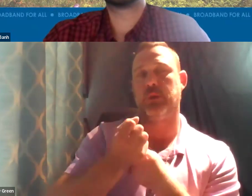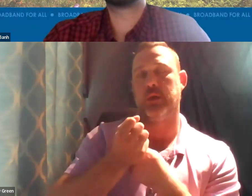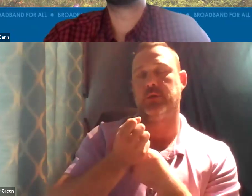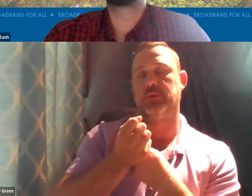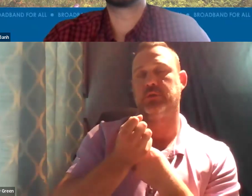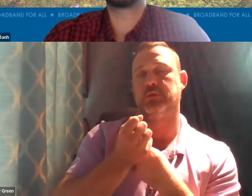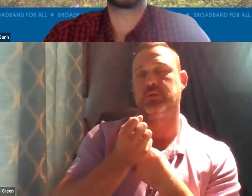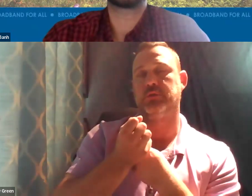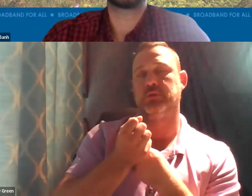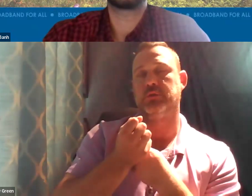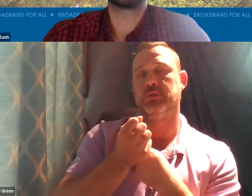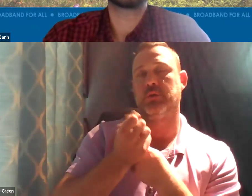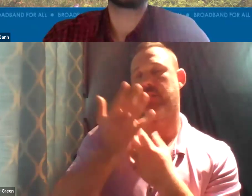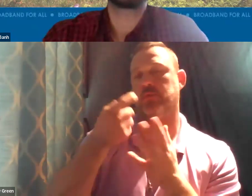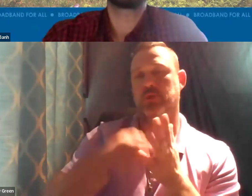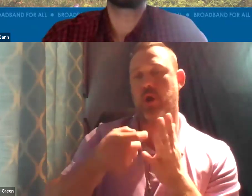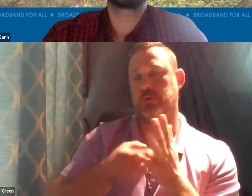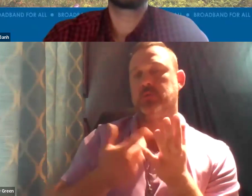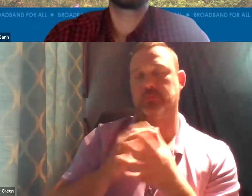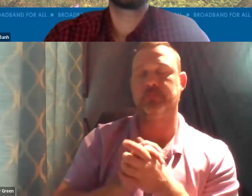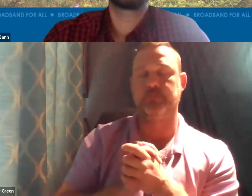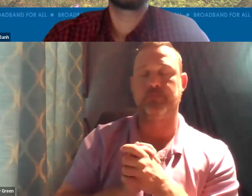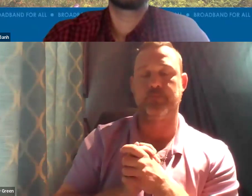how those costs are explained and justified.